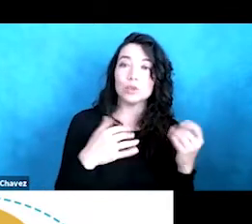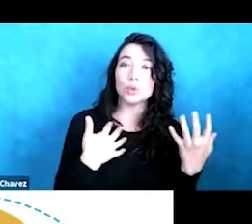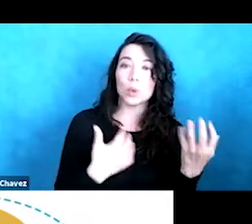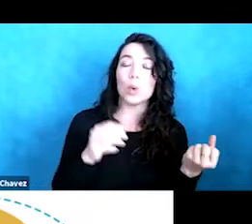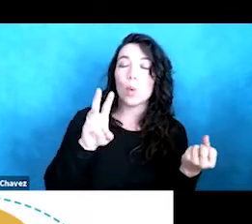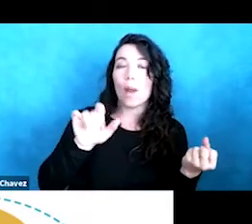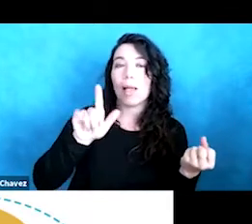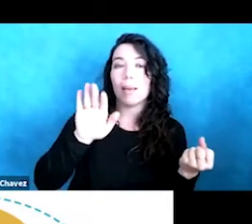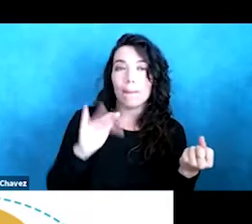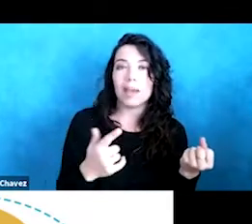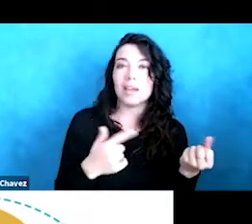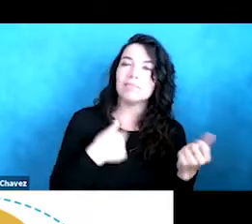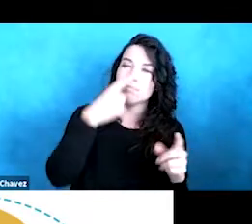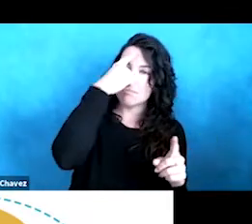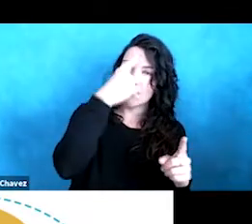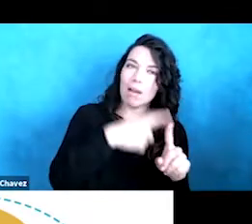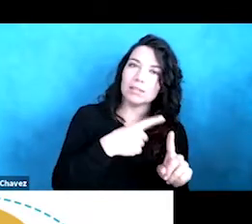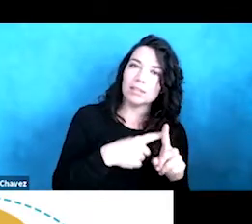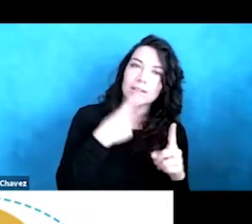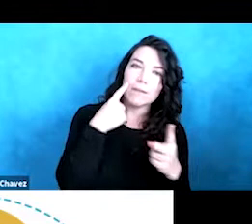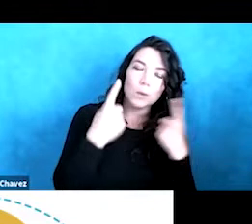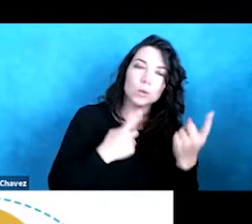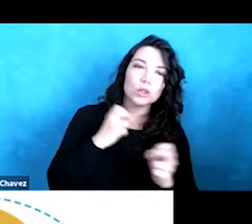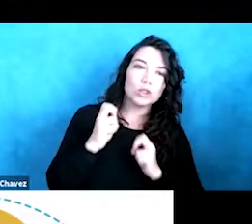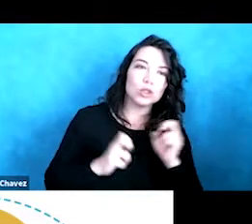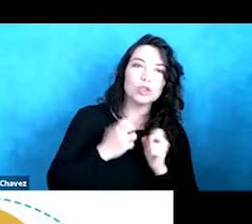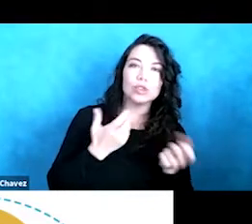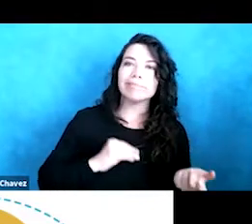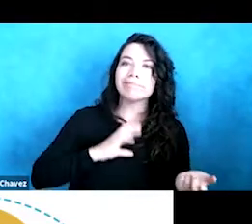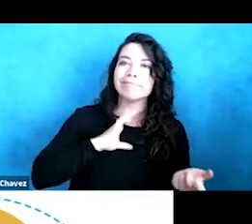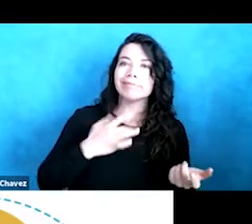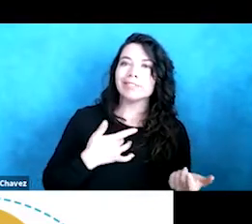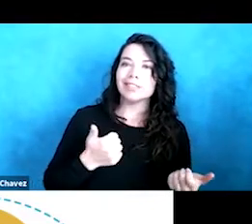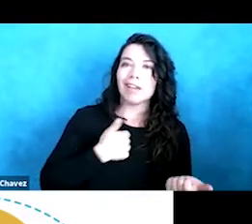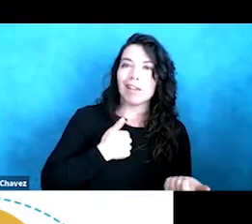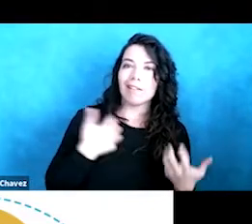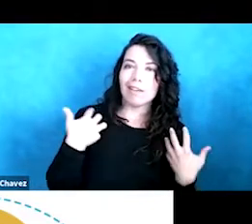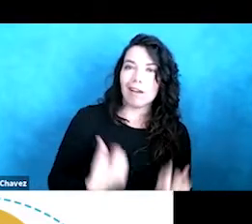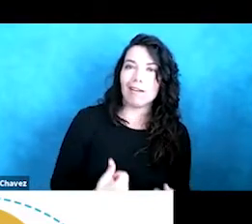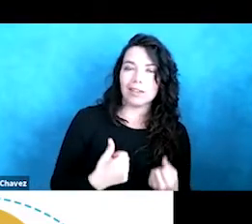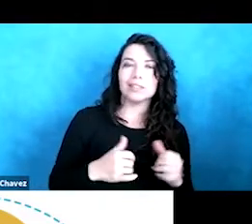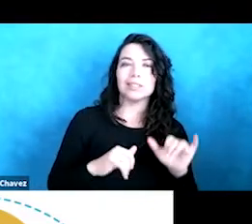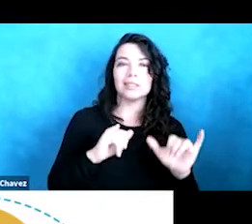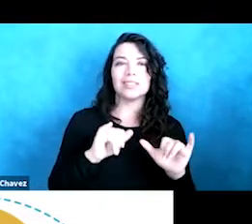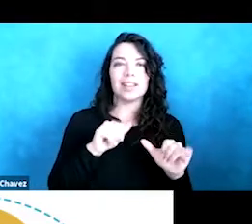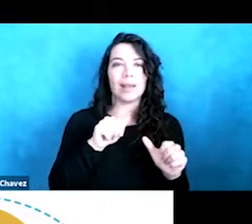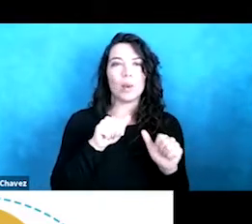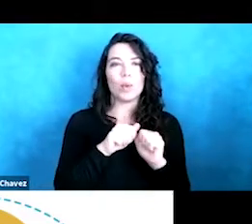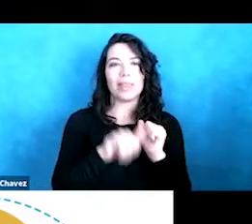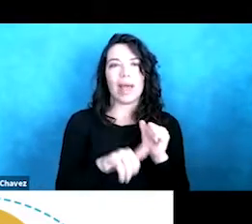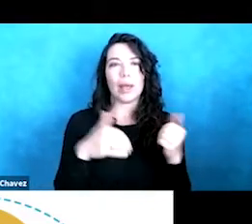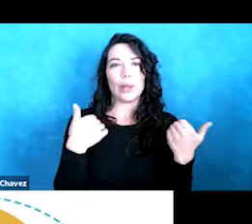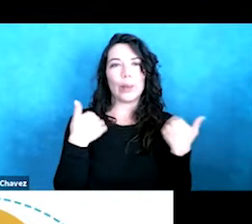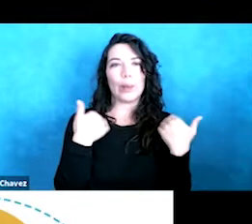and emotions, such as hopefulness, self-esteem, and self-confidence, and relates to youth agency in the PYD framework.